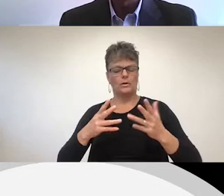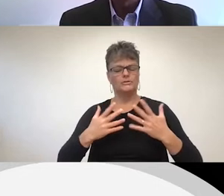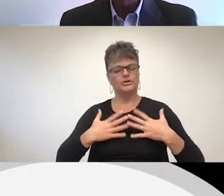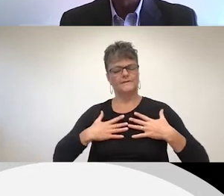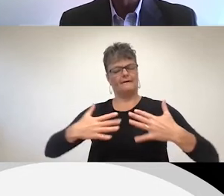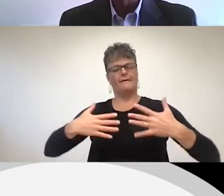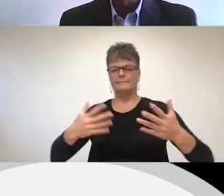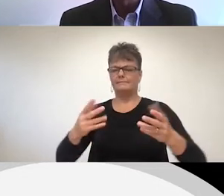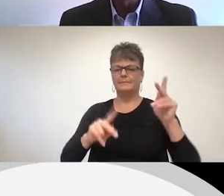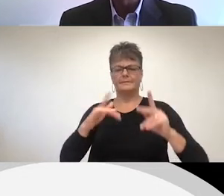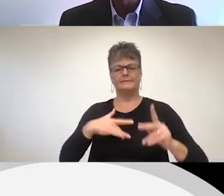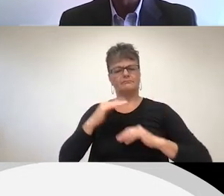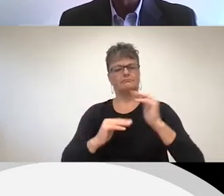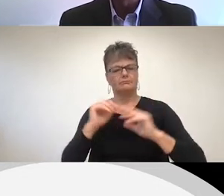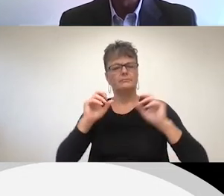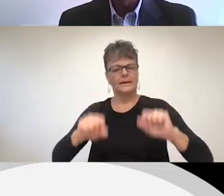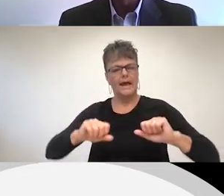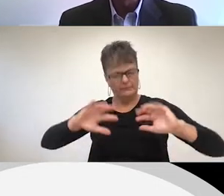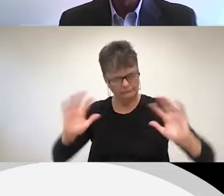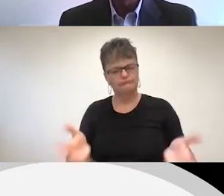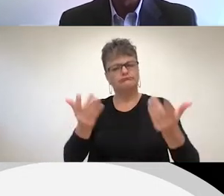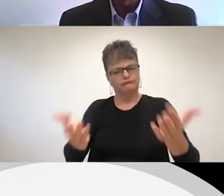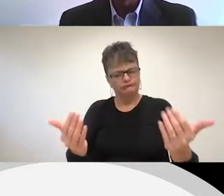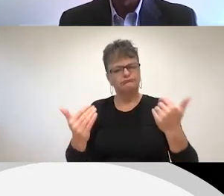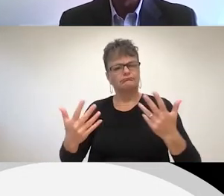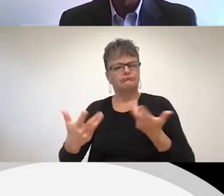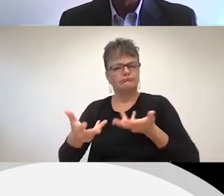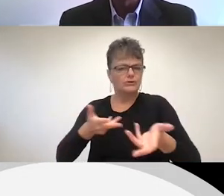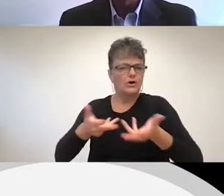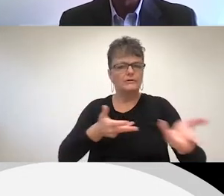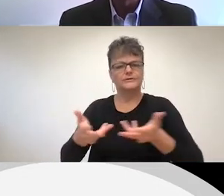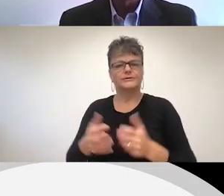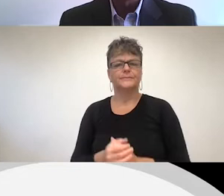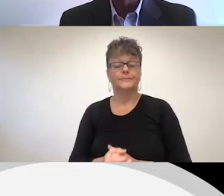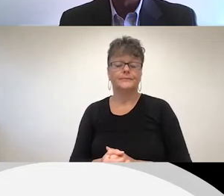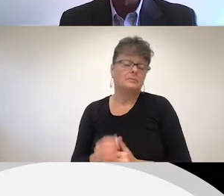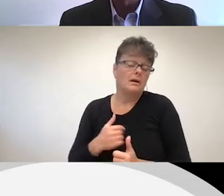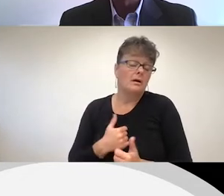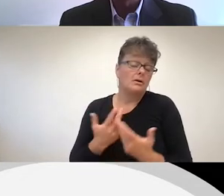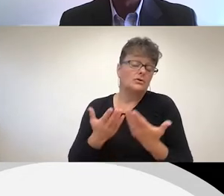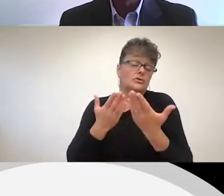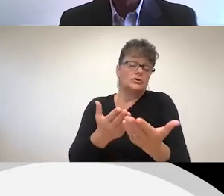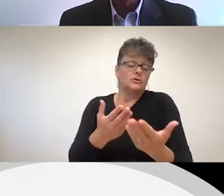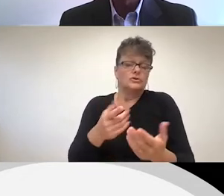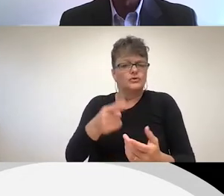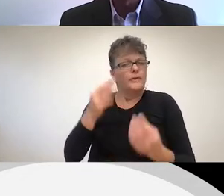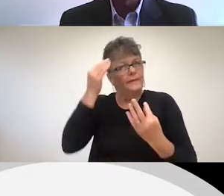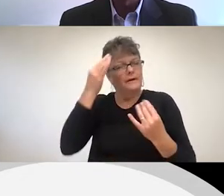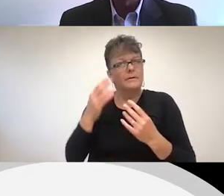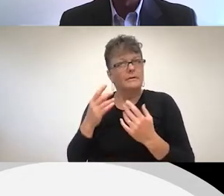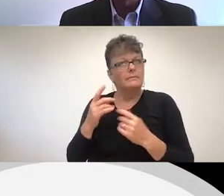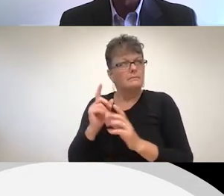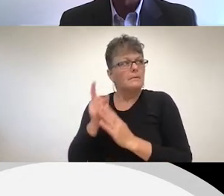well. I would also really encourage you to take a look at those moments where you can connect with individuals and to